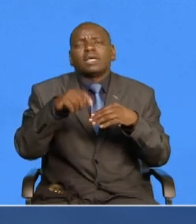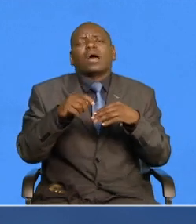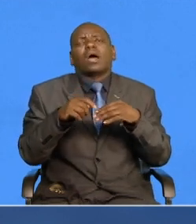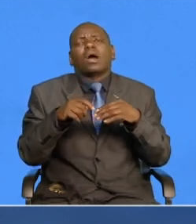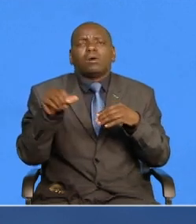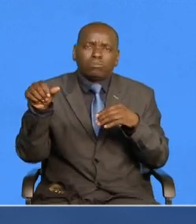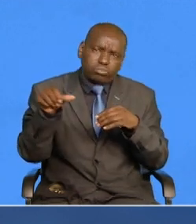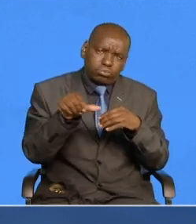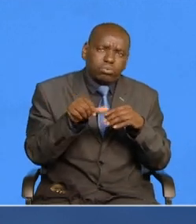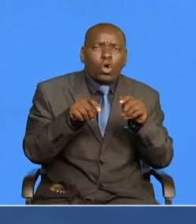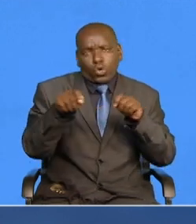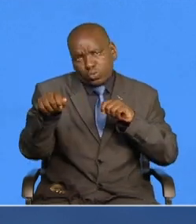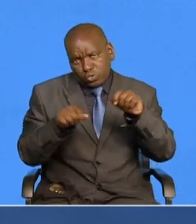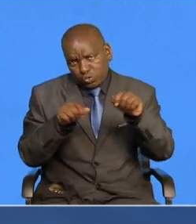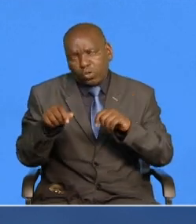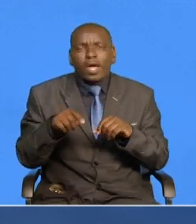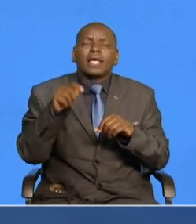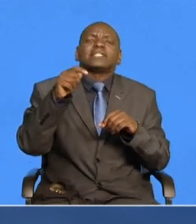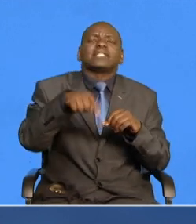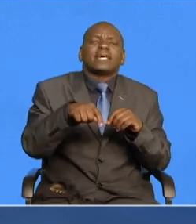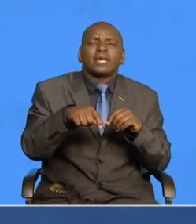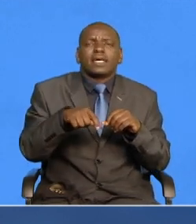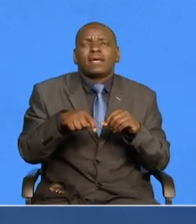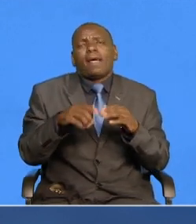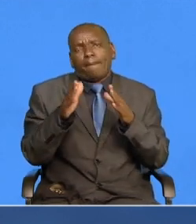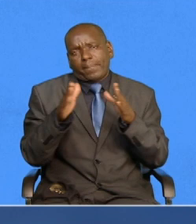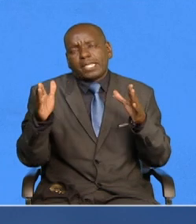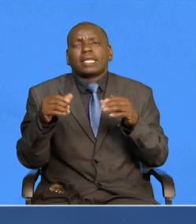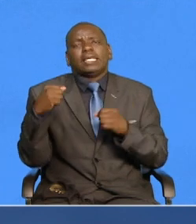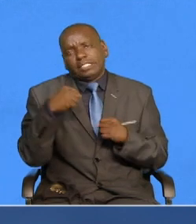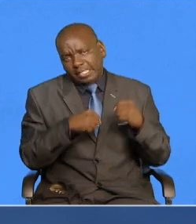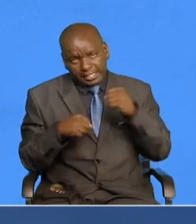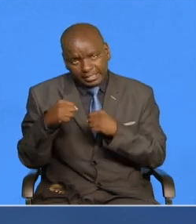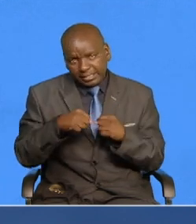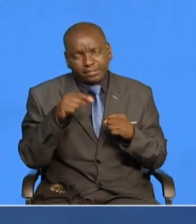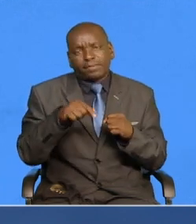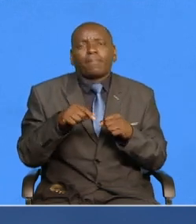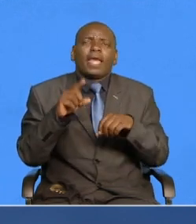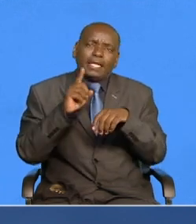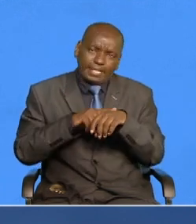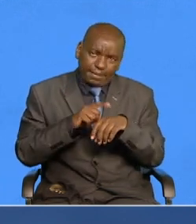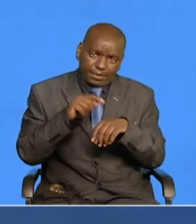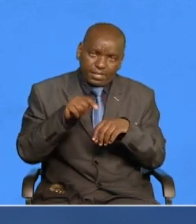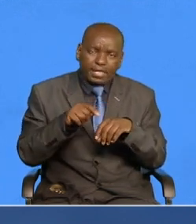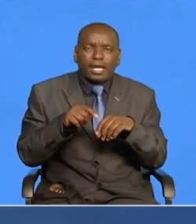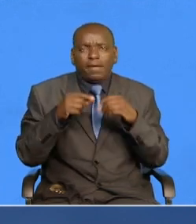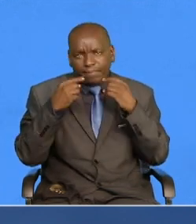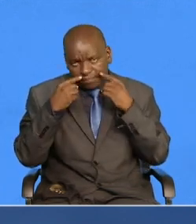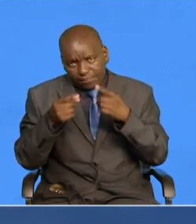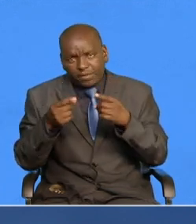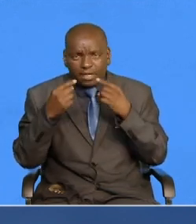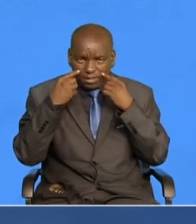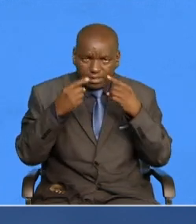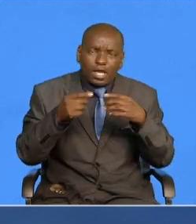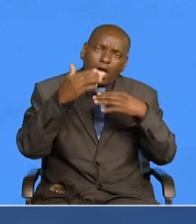is being brought under control, though we are very aware this is a very big challenge. In the meantime, though, monitoring of